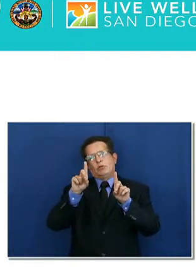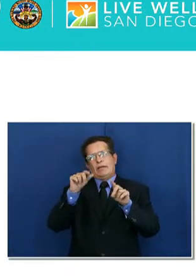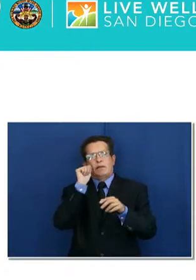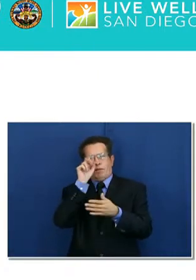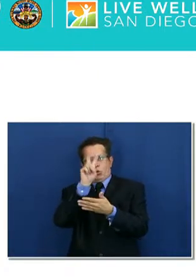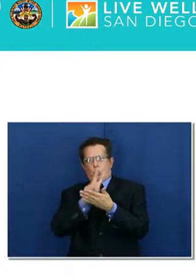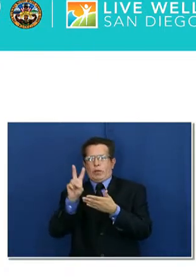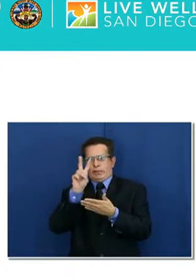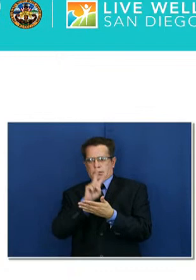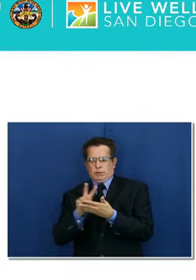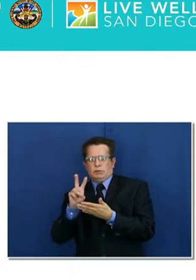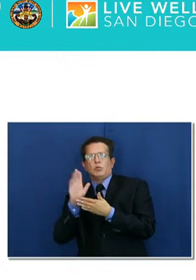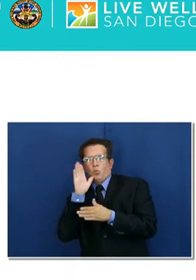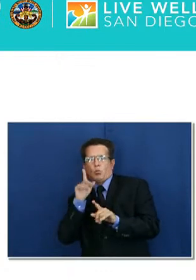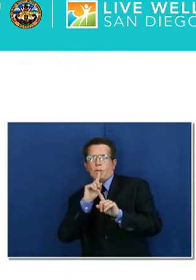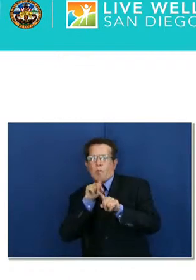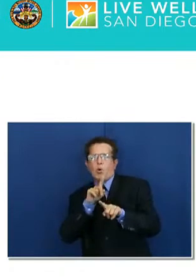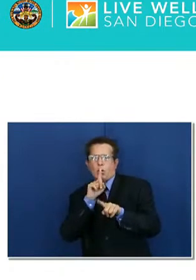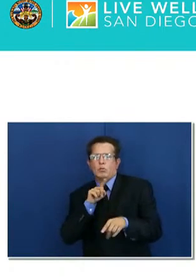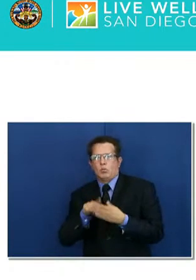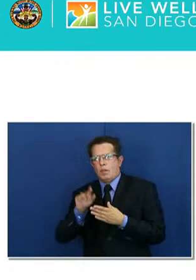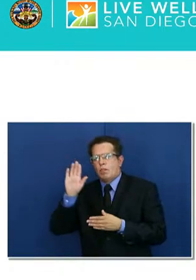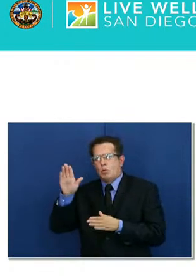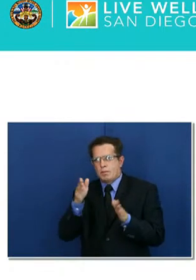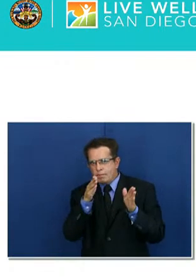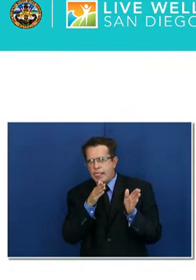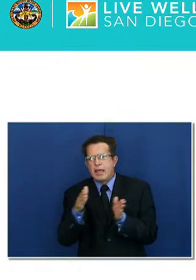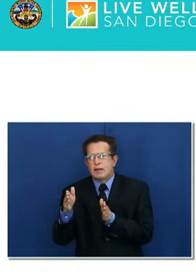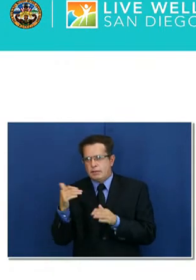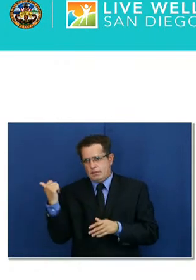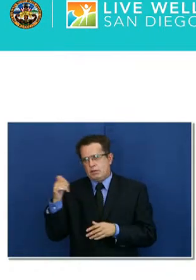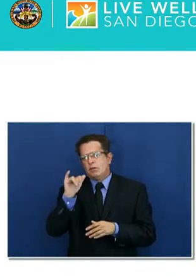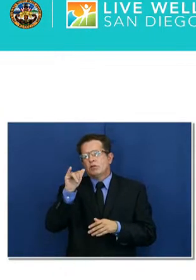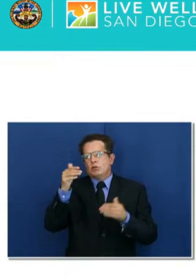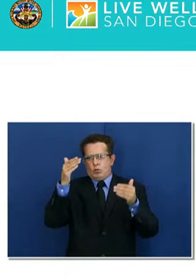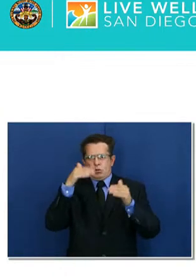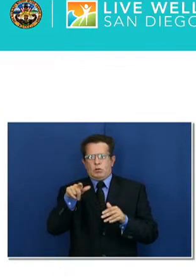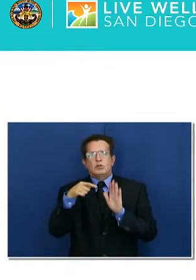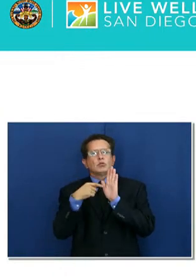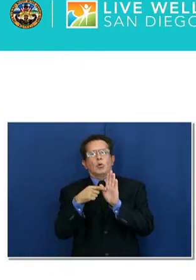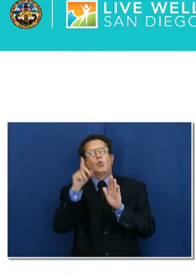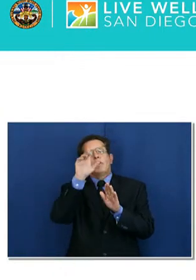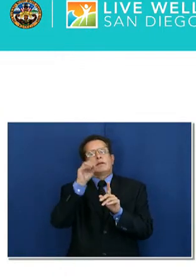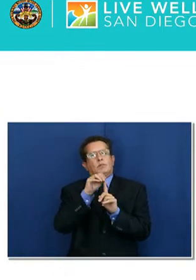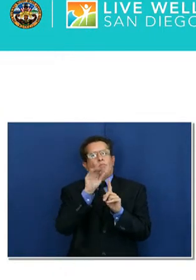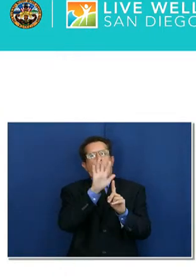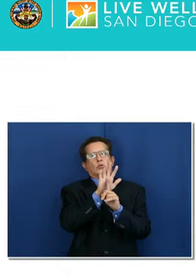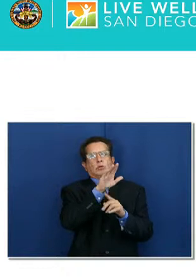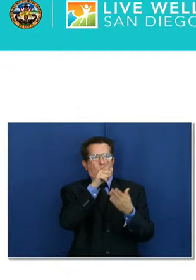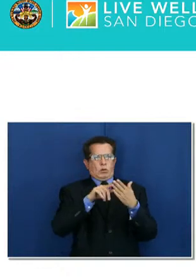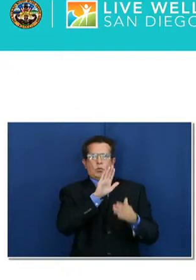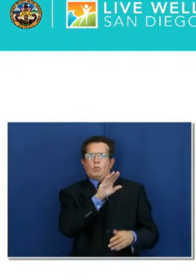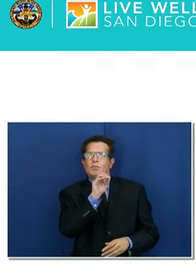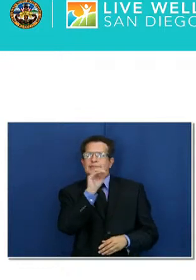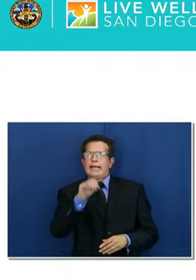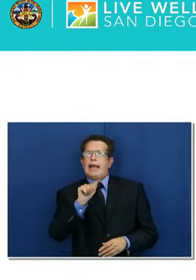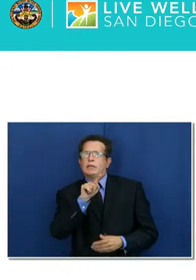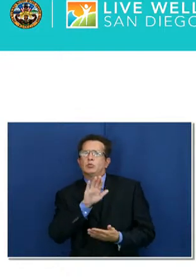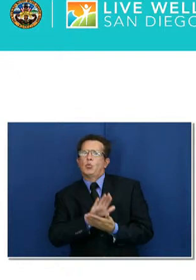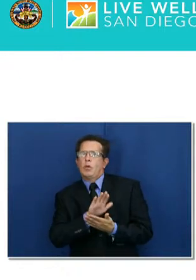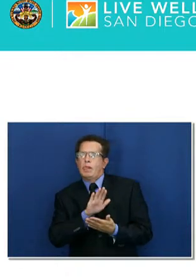2 weeks. The next slide shows a summary of case data for school-related exposure at private, charter, and public